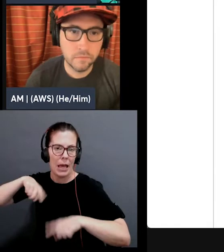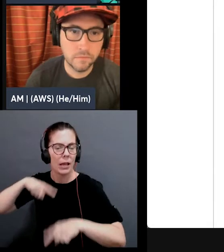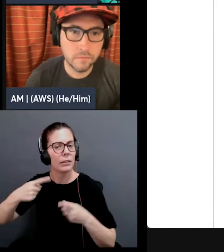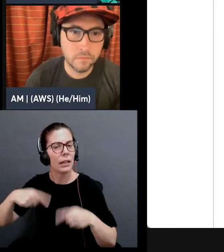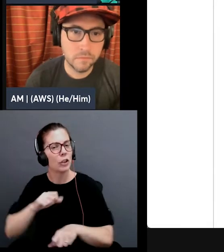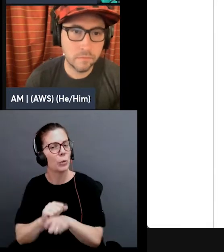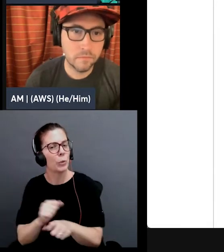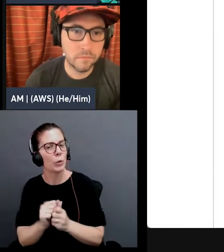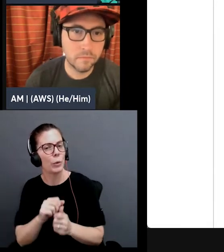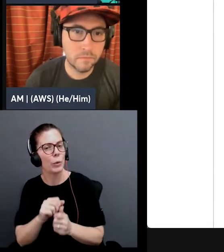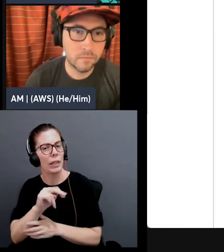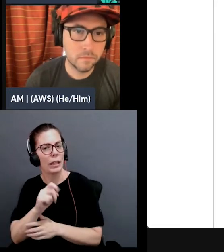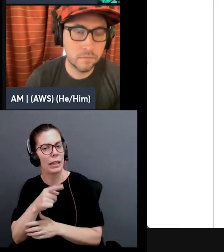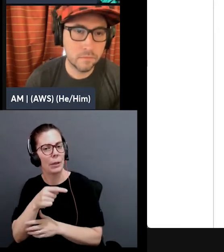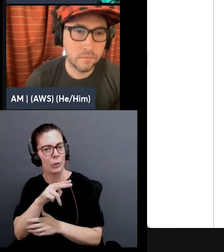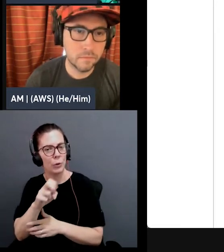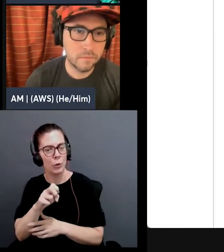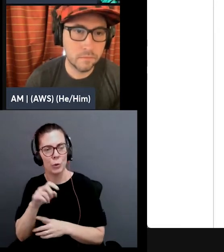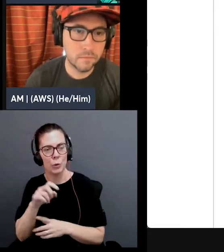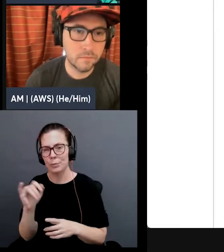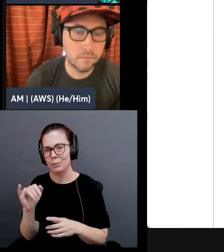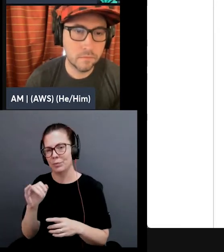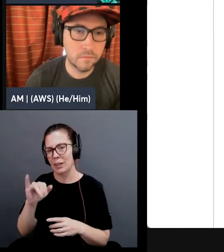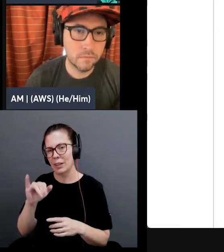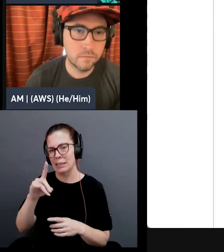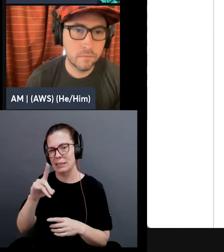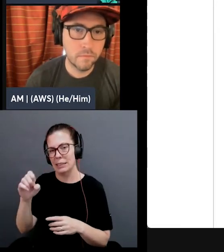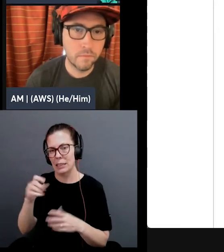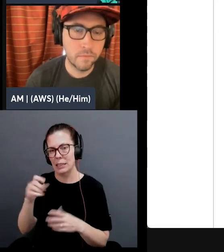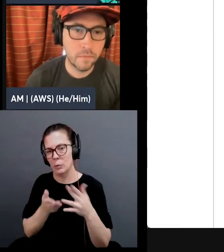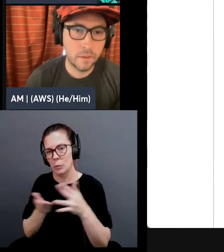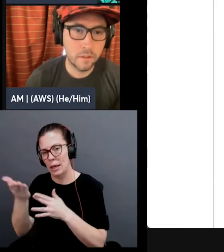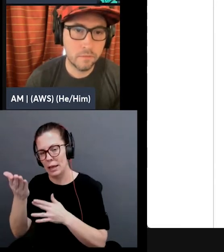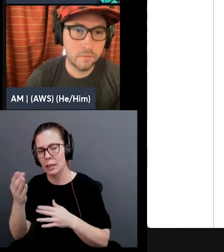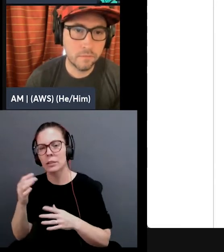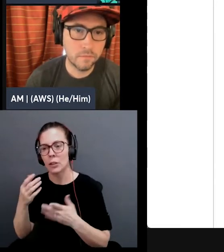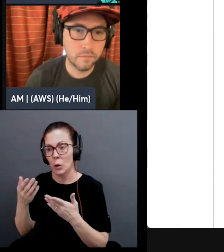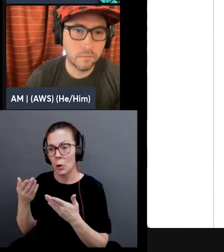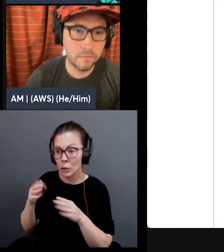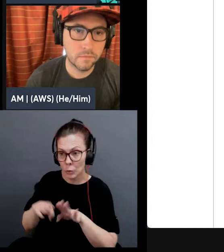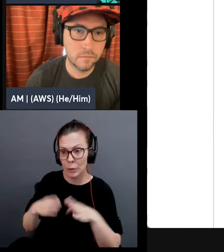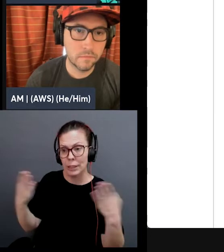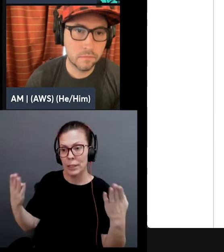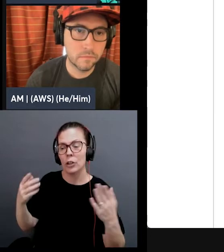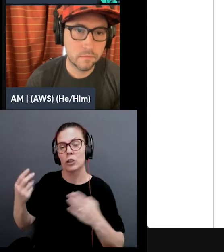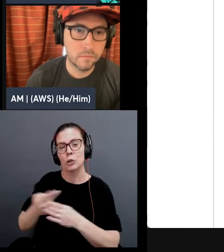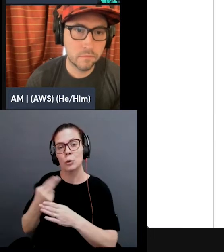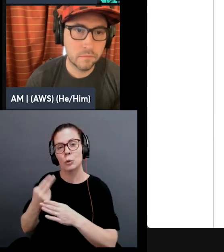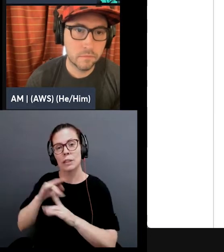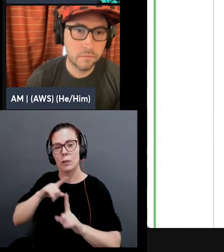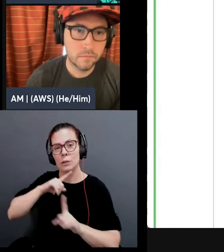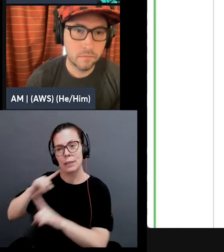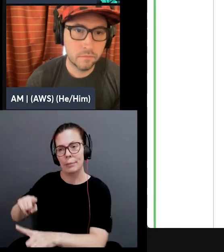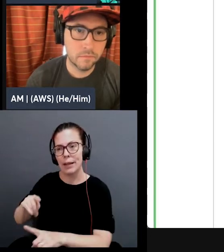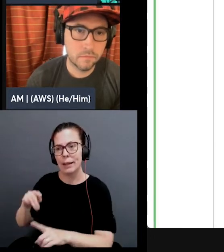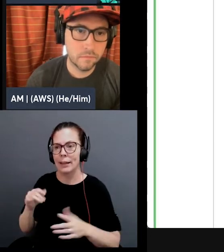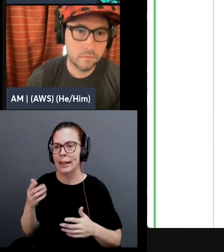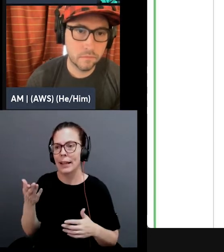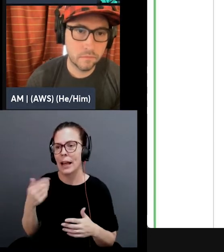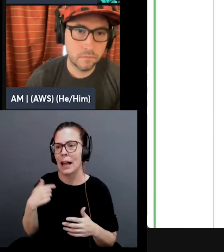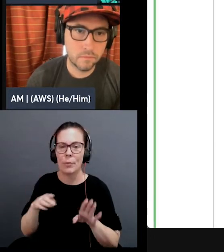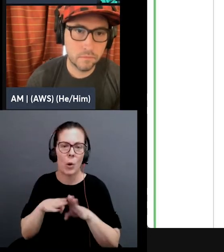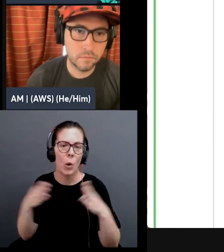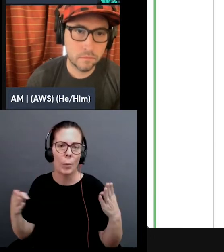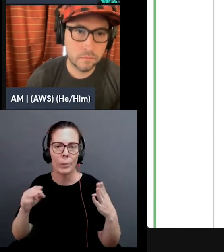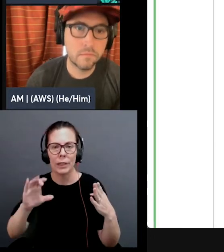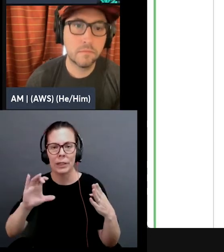in sort of an IDE way. So you can come in here, use these magic commands, like this one case, I'm using OpenCipher, which is one of